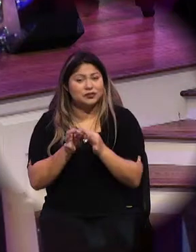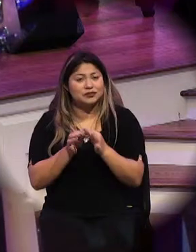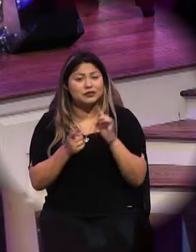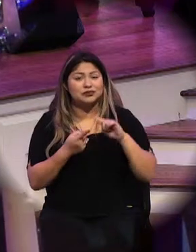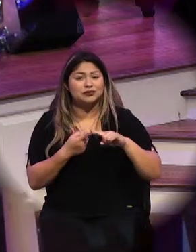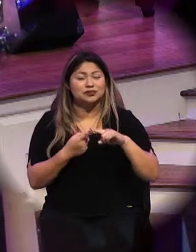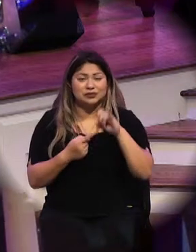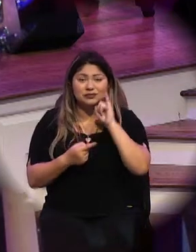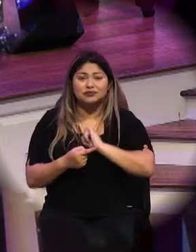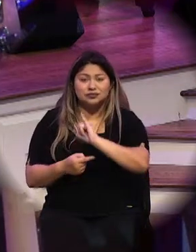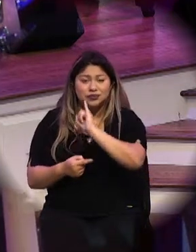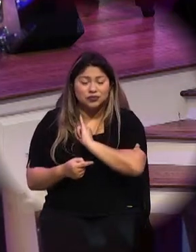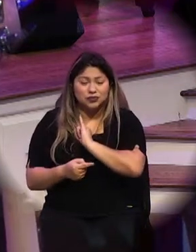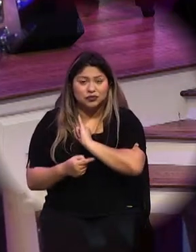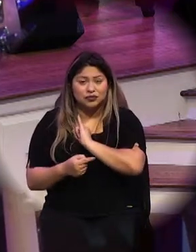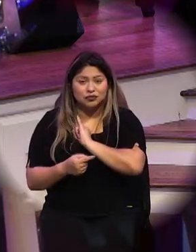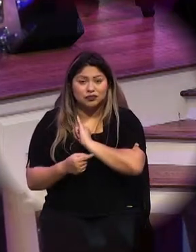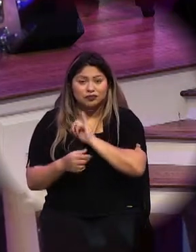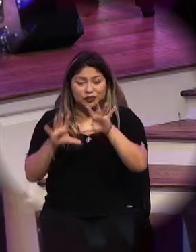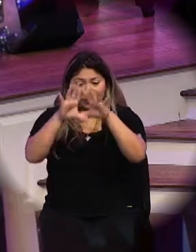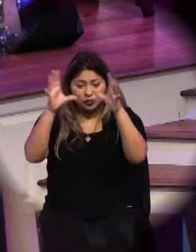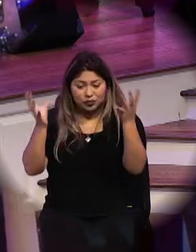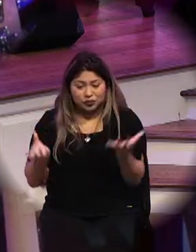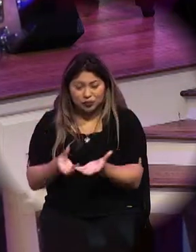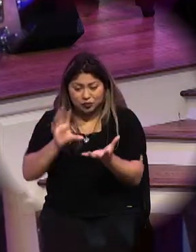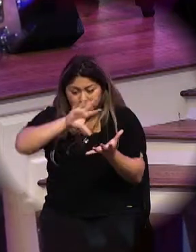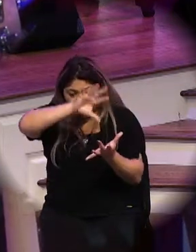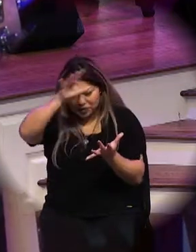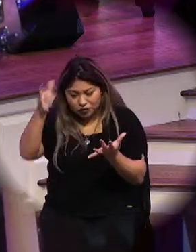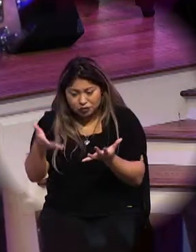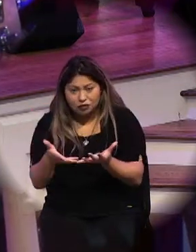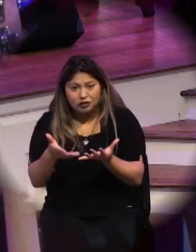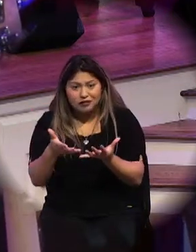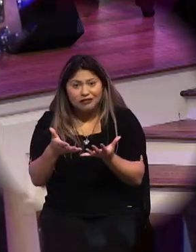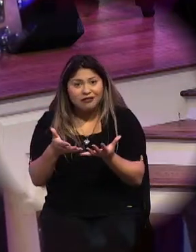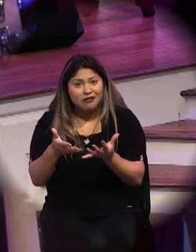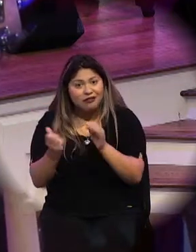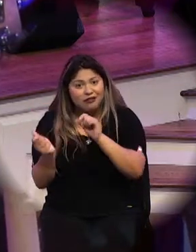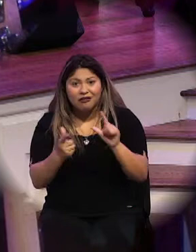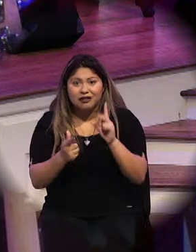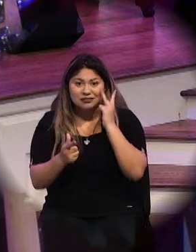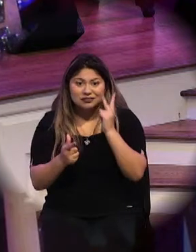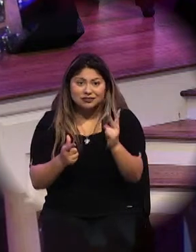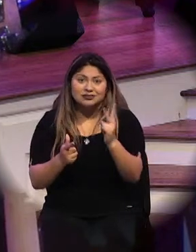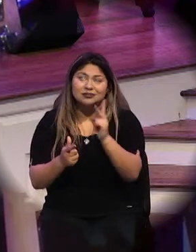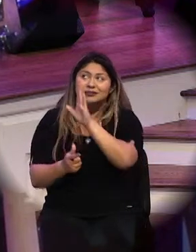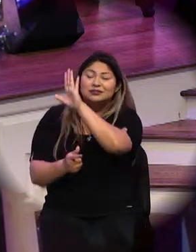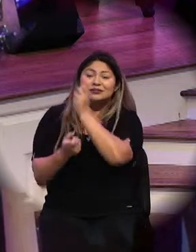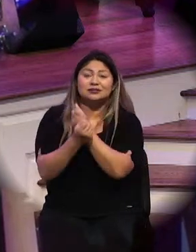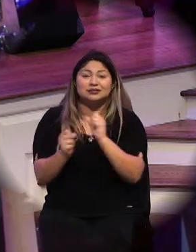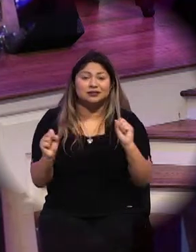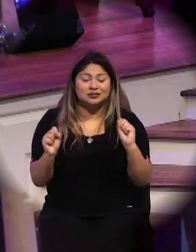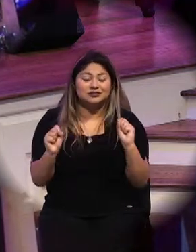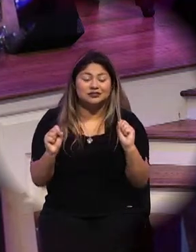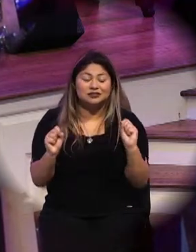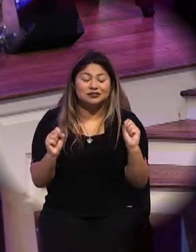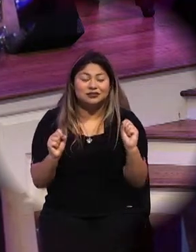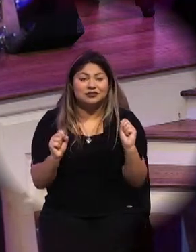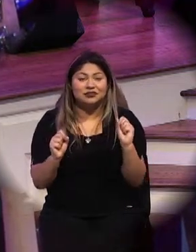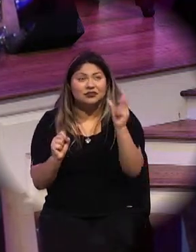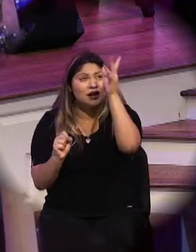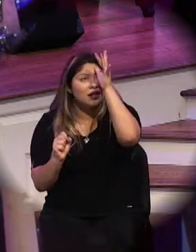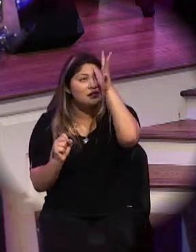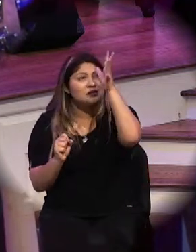earth have seen the salvation of our God. Father, we pray today that the words of my mouth and